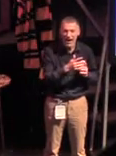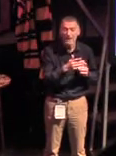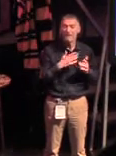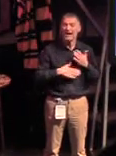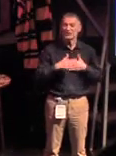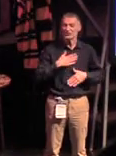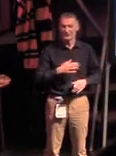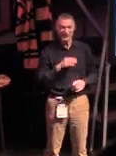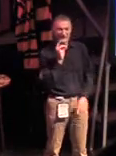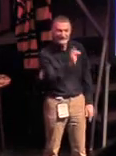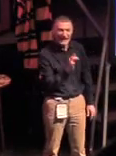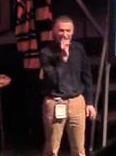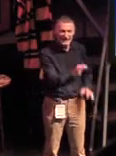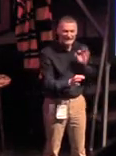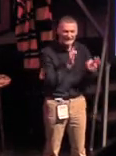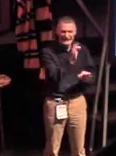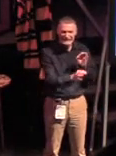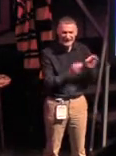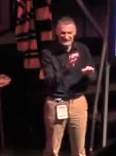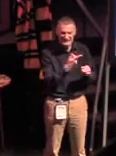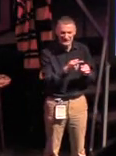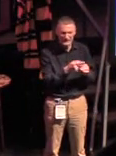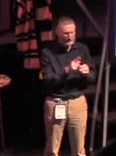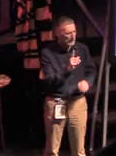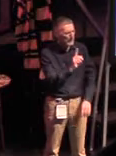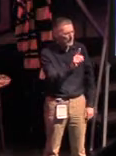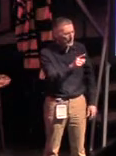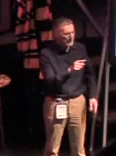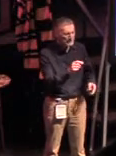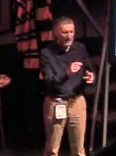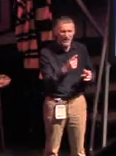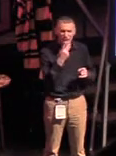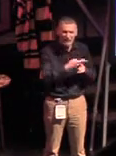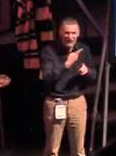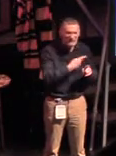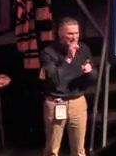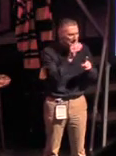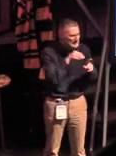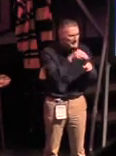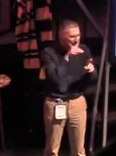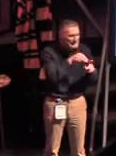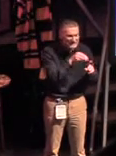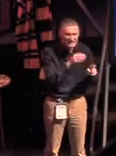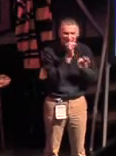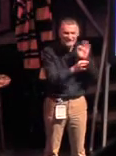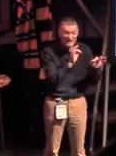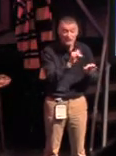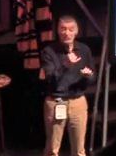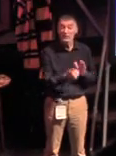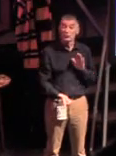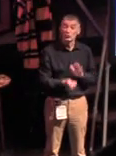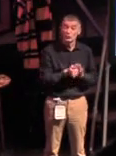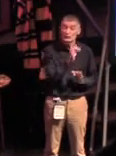in answering my sometimes penetrating, sometimes repetitive, sometimes utterly